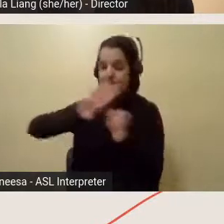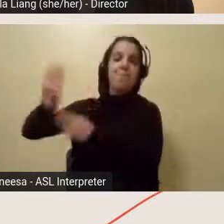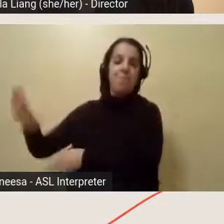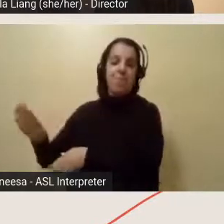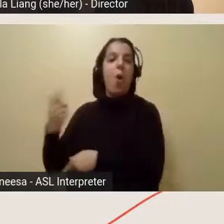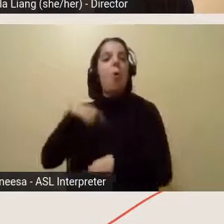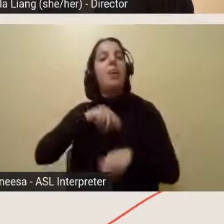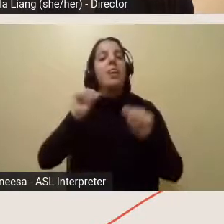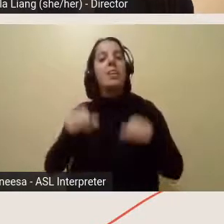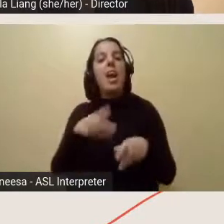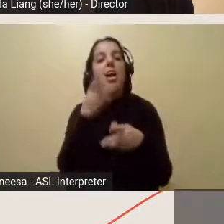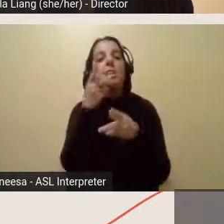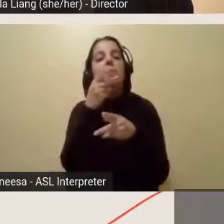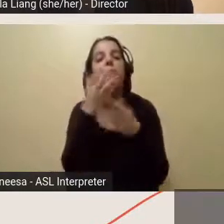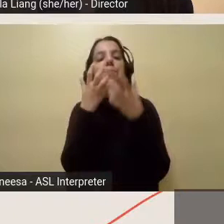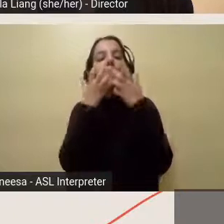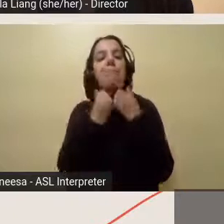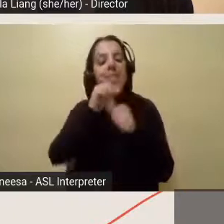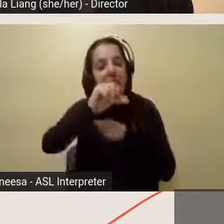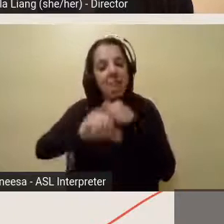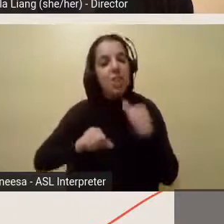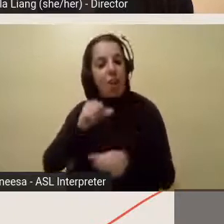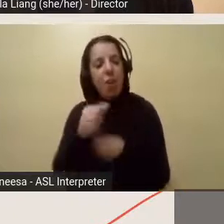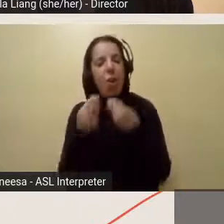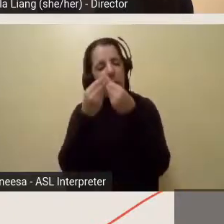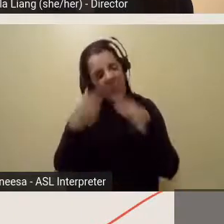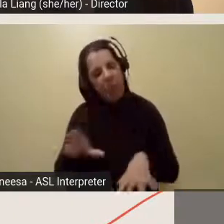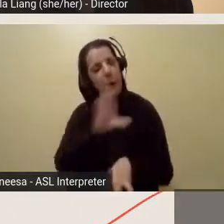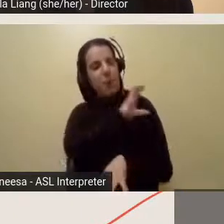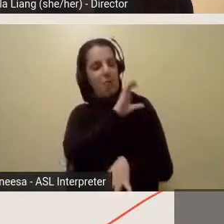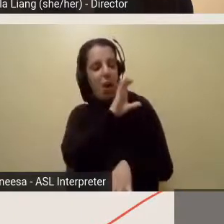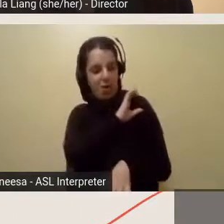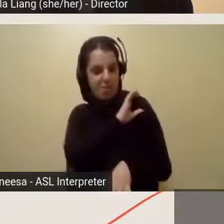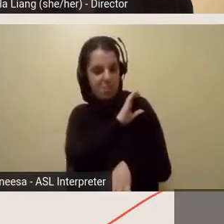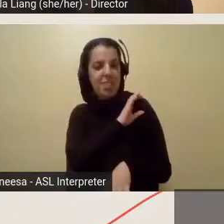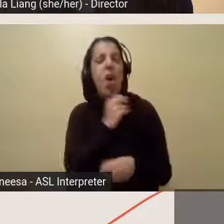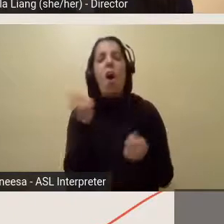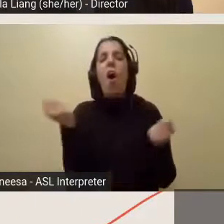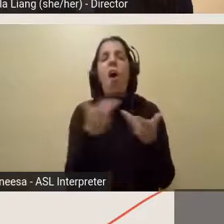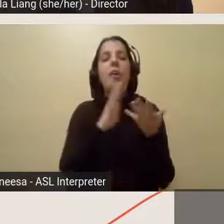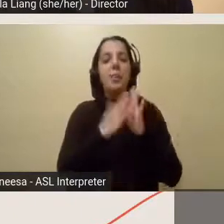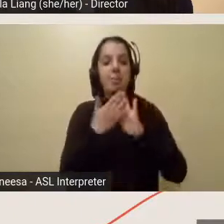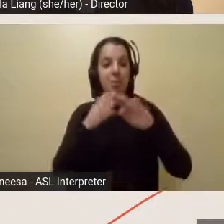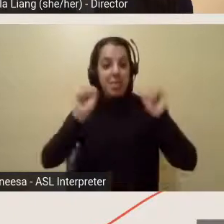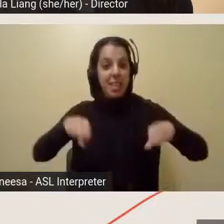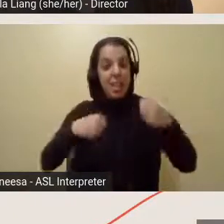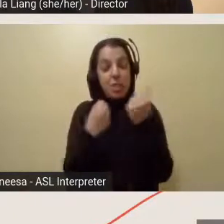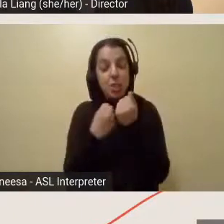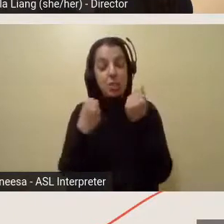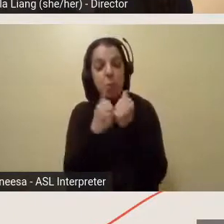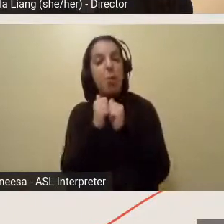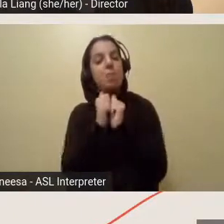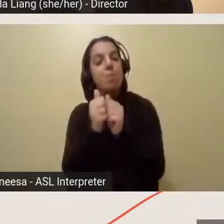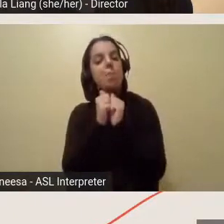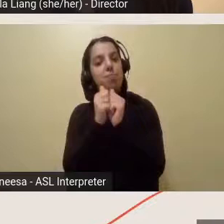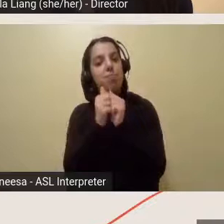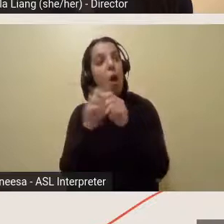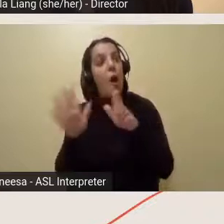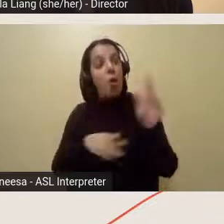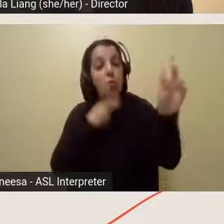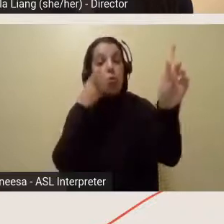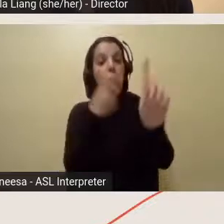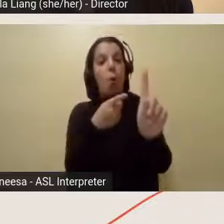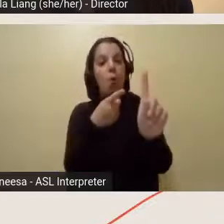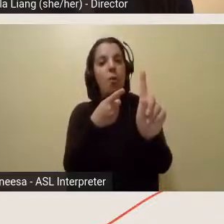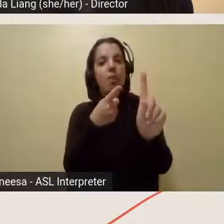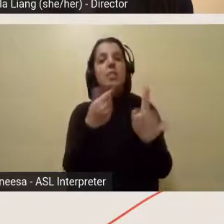in ways that mean that, in fact, all of our communities can be aligned together to work towards the ultimate goal of